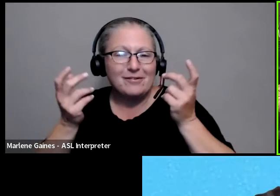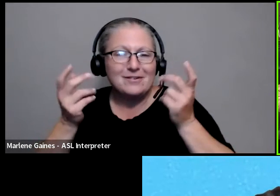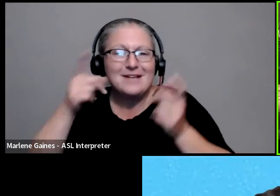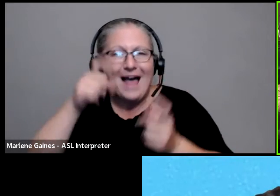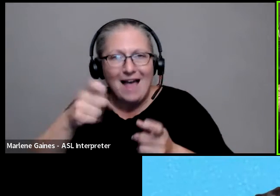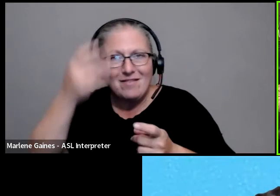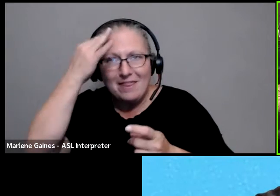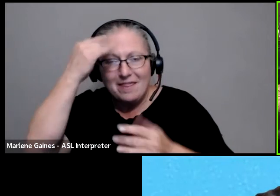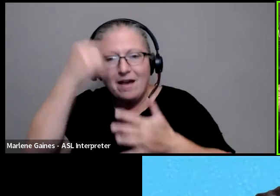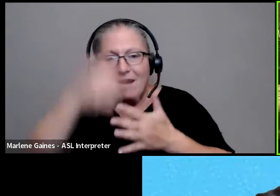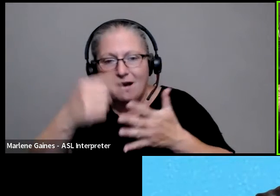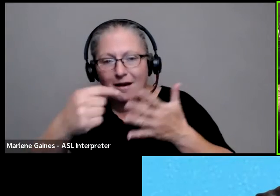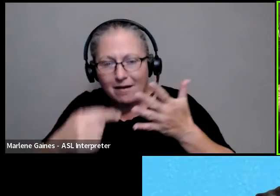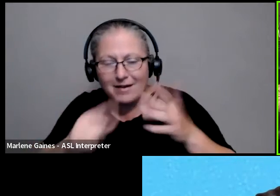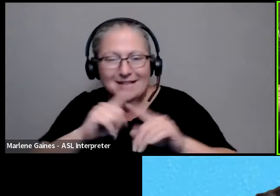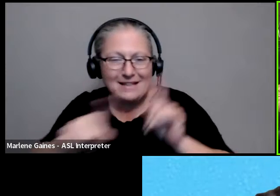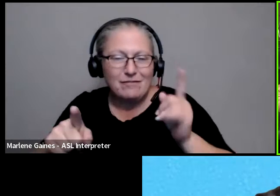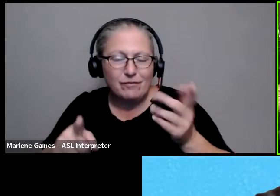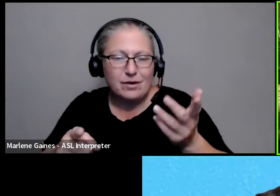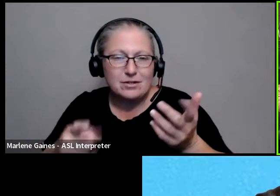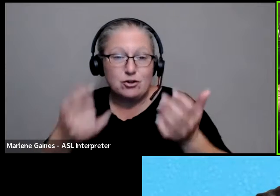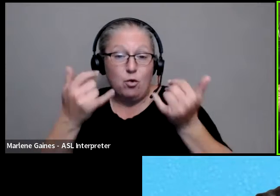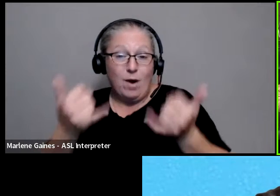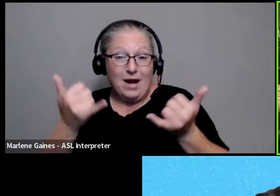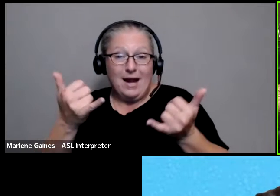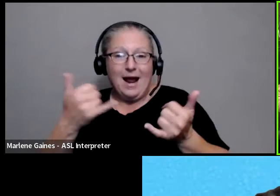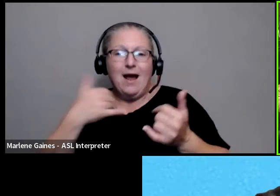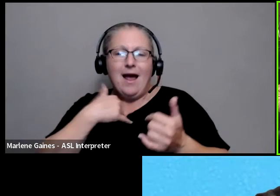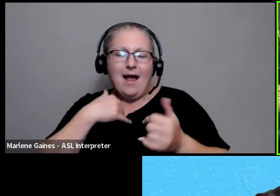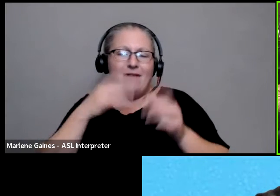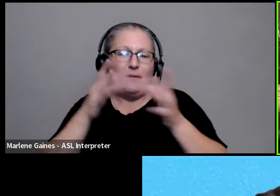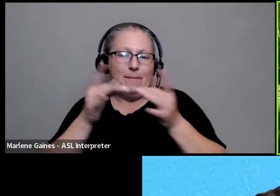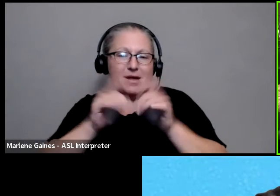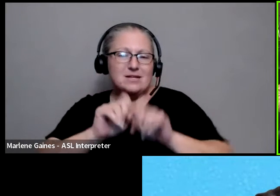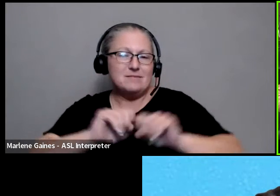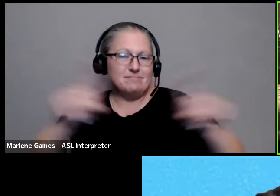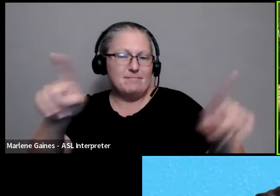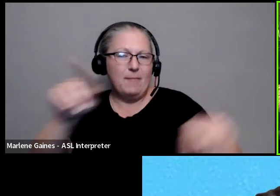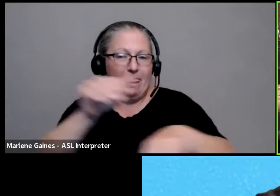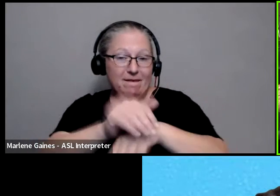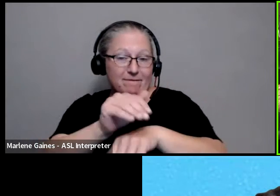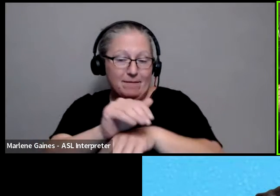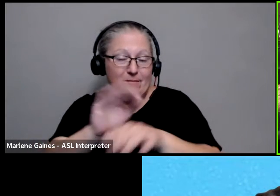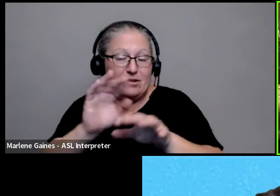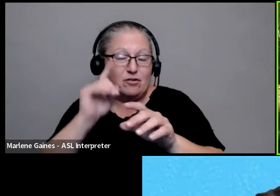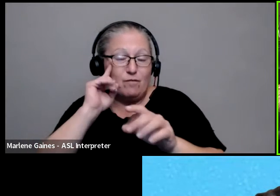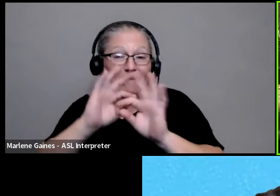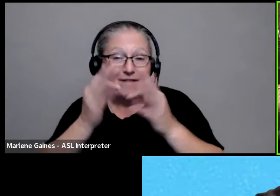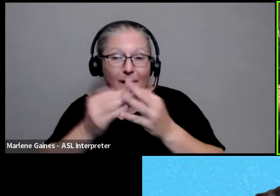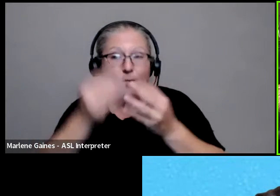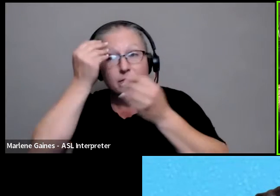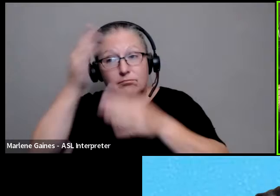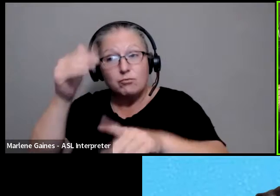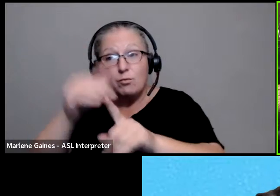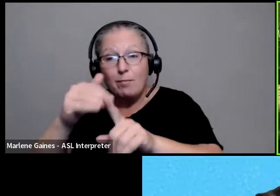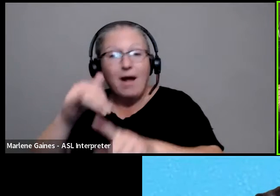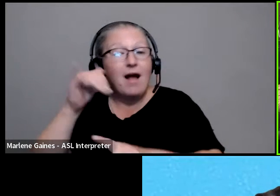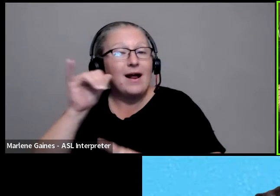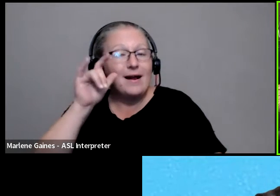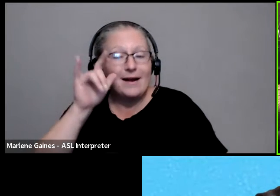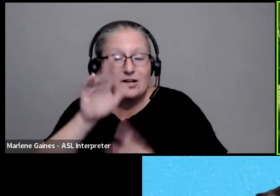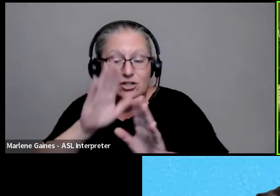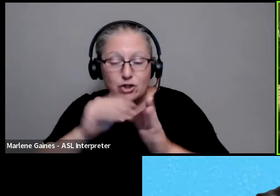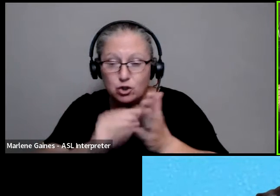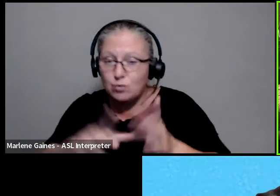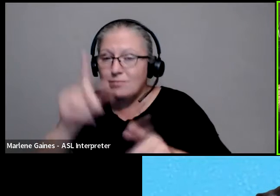about it. And so currently, as we speak, there's a message going out to families tonight reminding kids they're not allowed to have their earpieces because